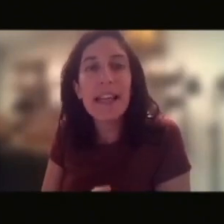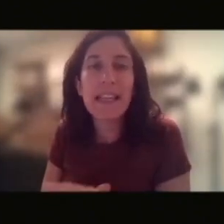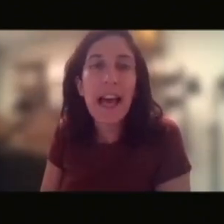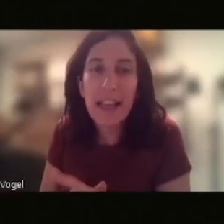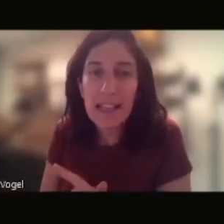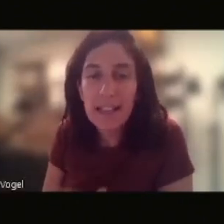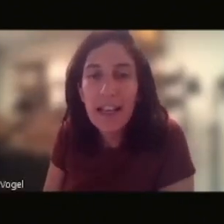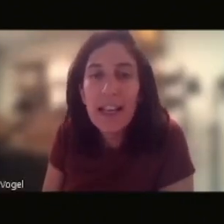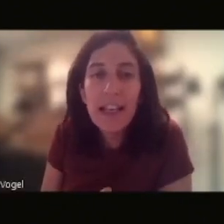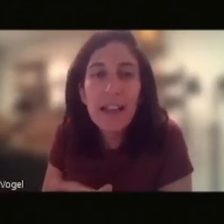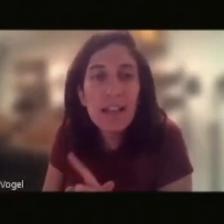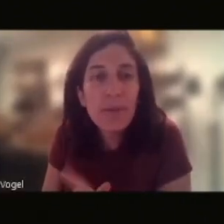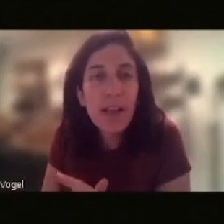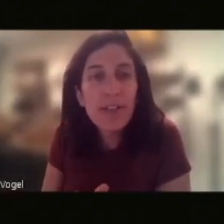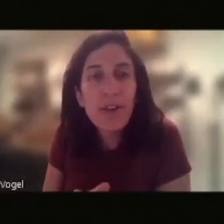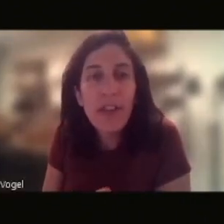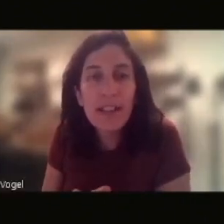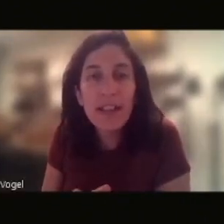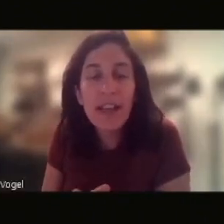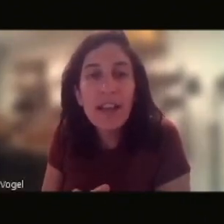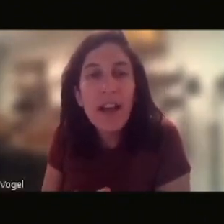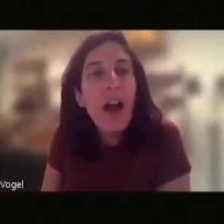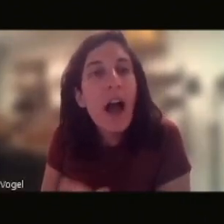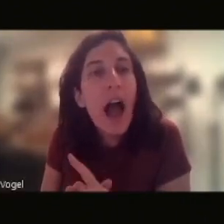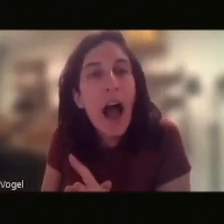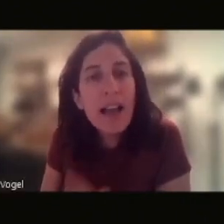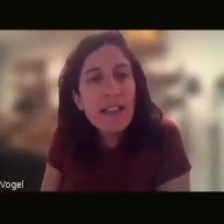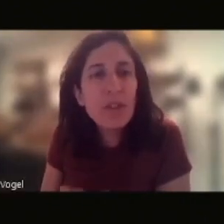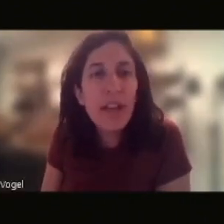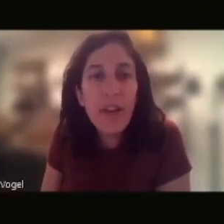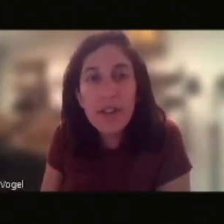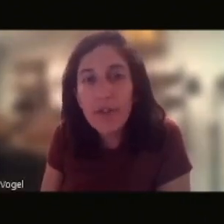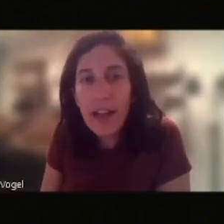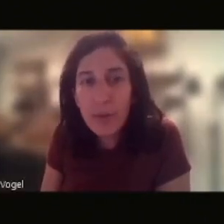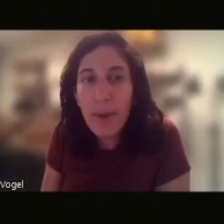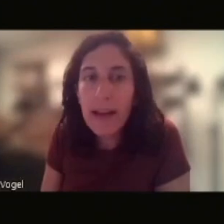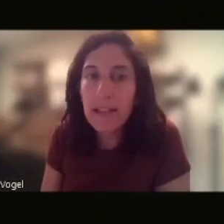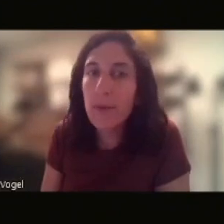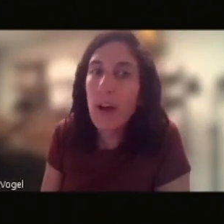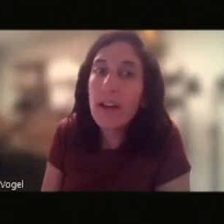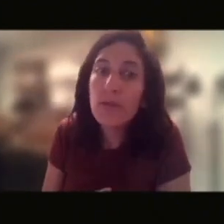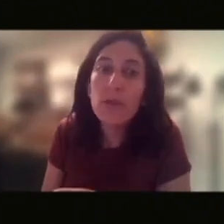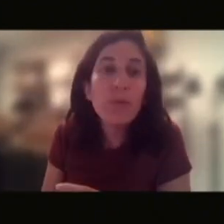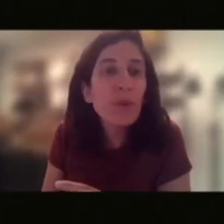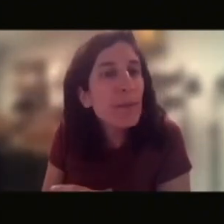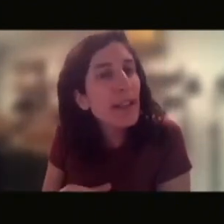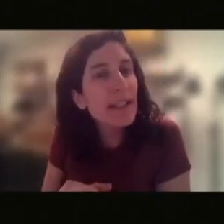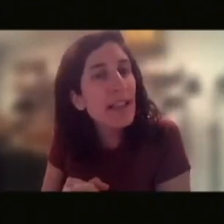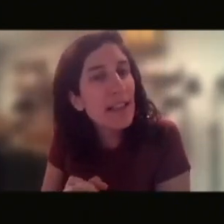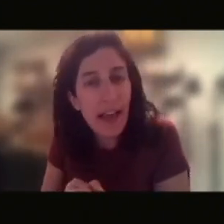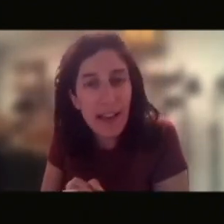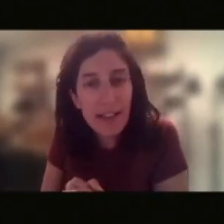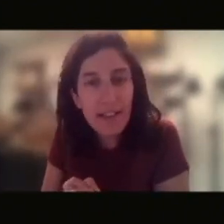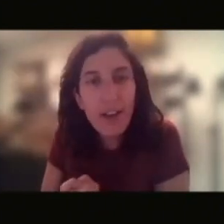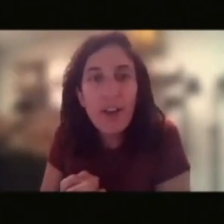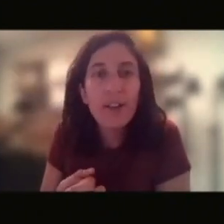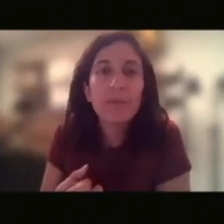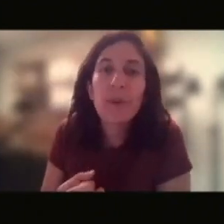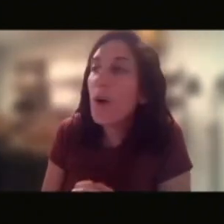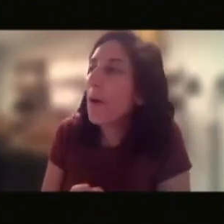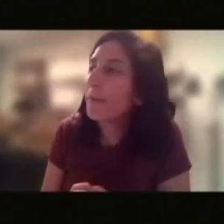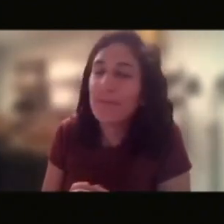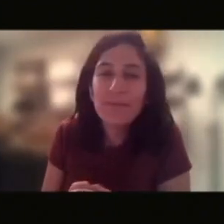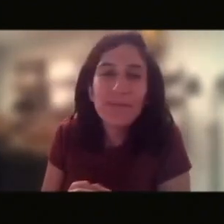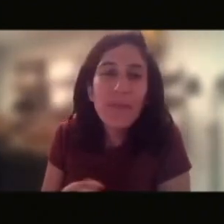and I am, and with your different identities. And then you will answer, have you used Scratch to